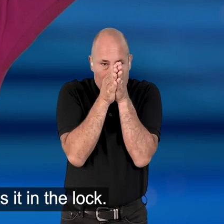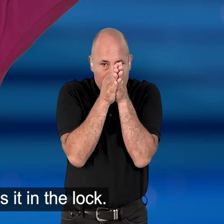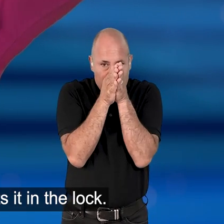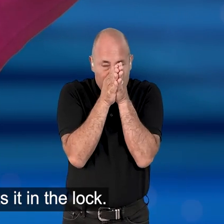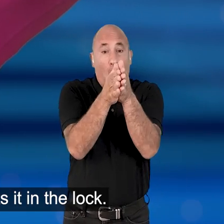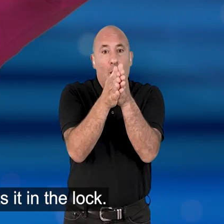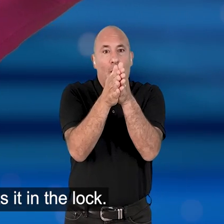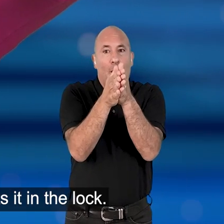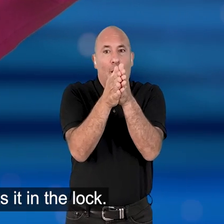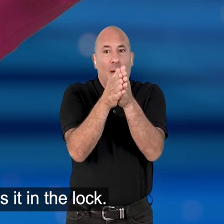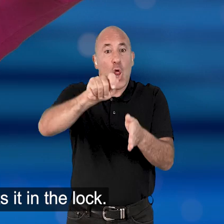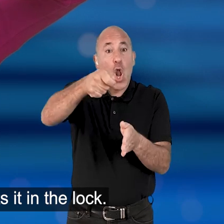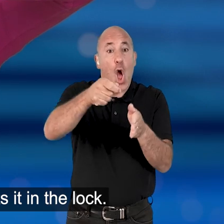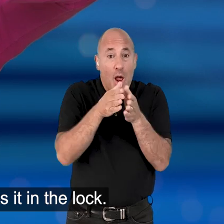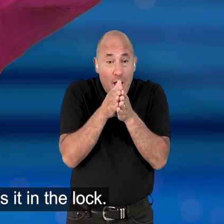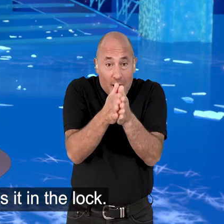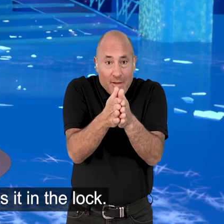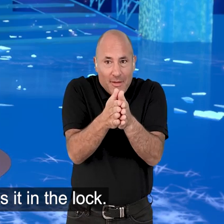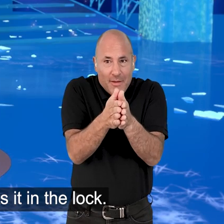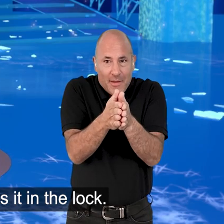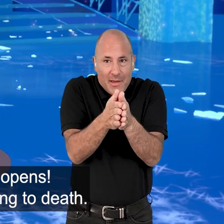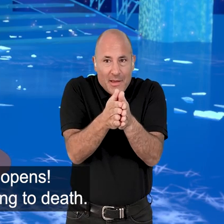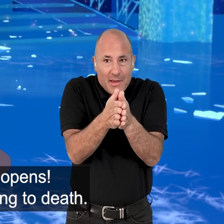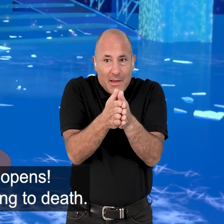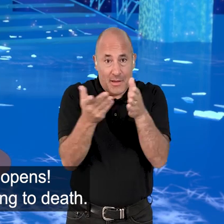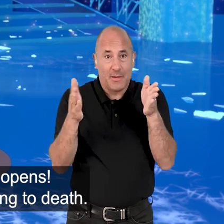and he puts it in the lock.